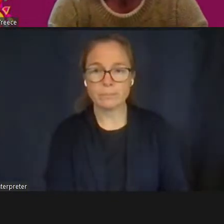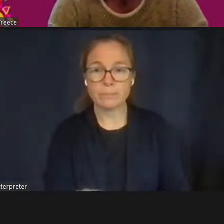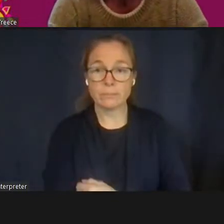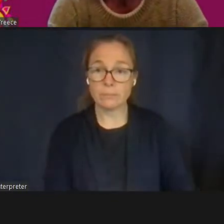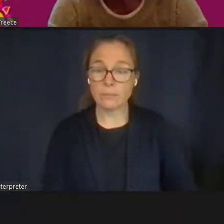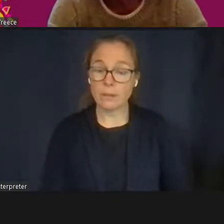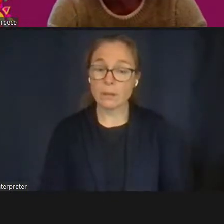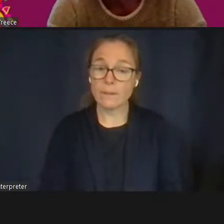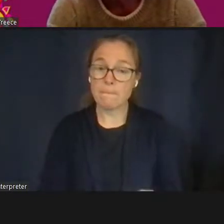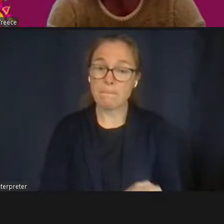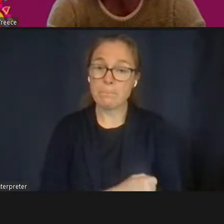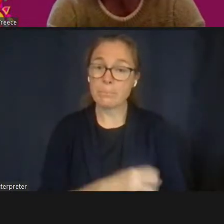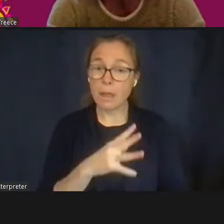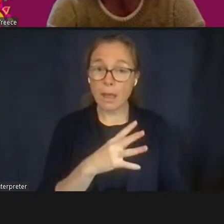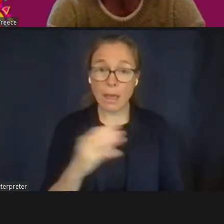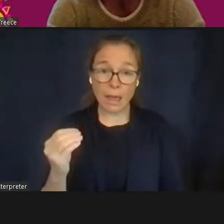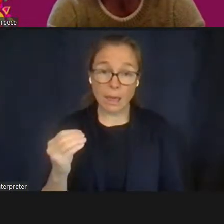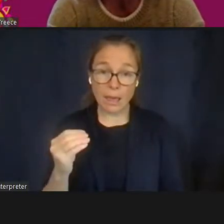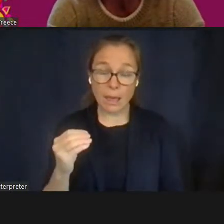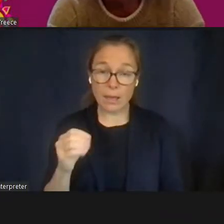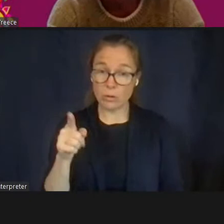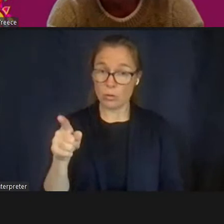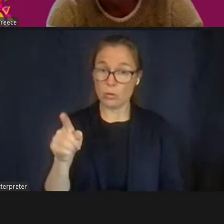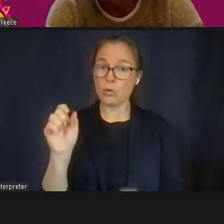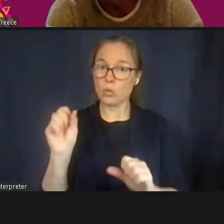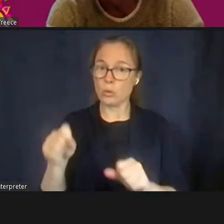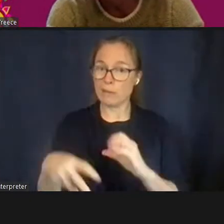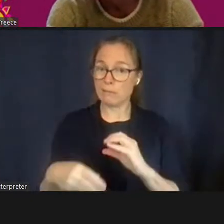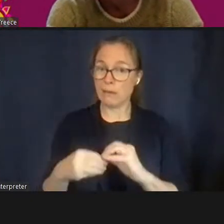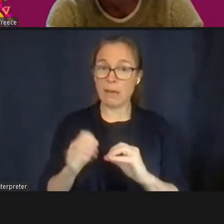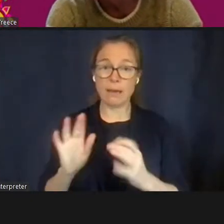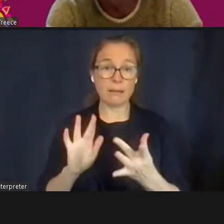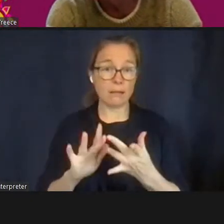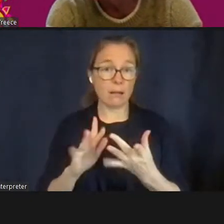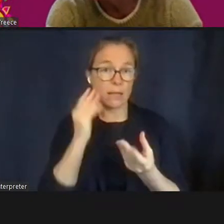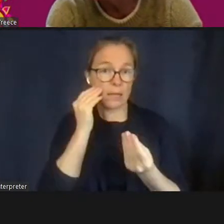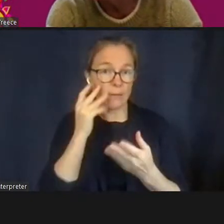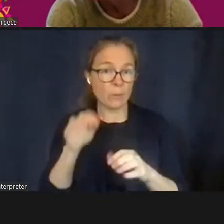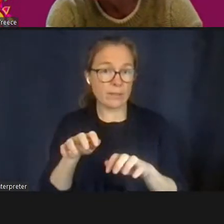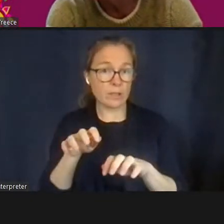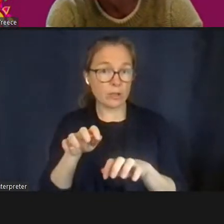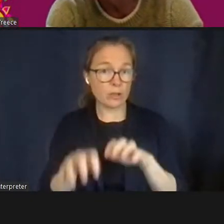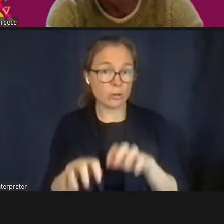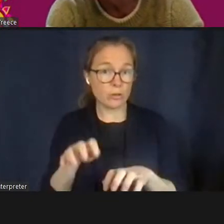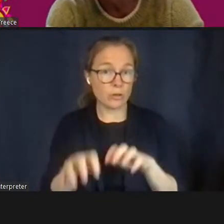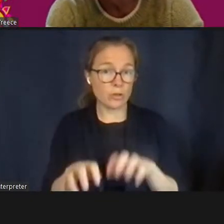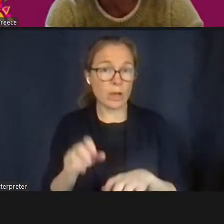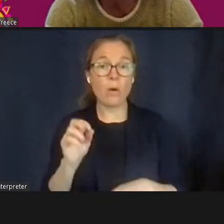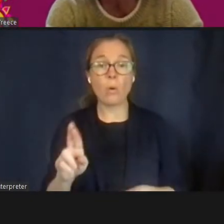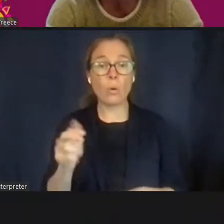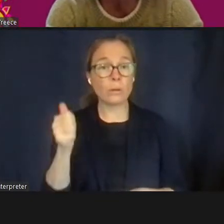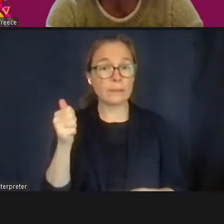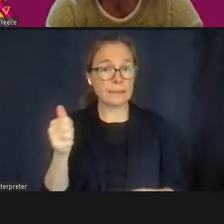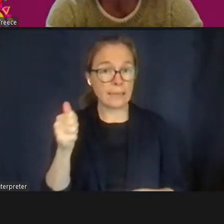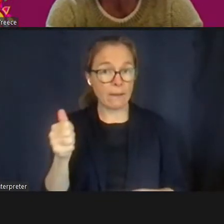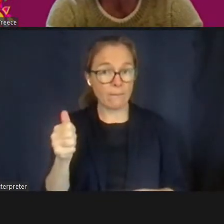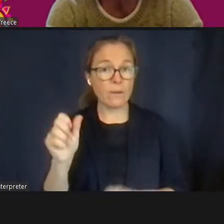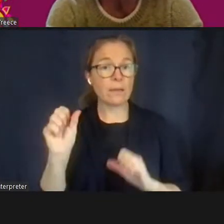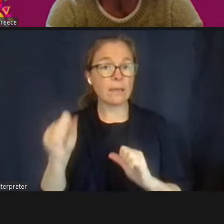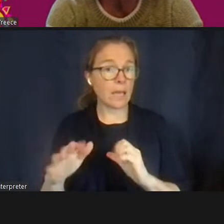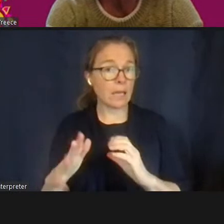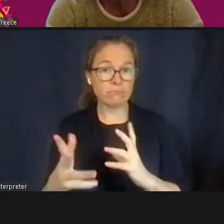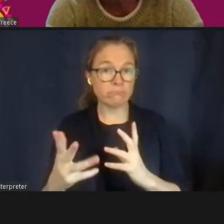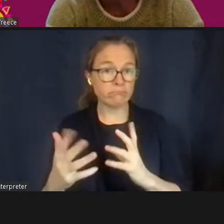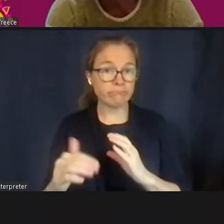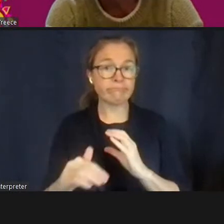you'd like to either include your contact information in the chat, or do feel free to send that to us